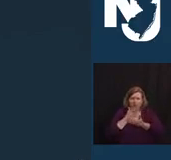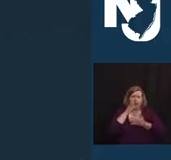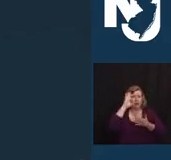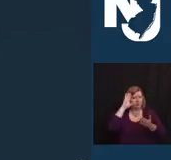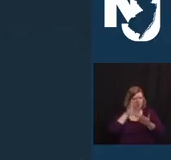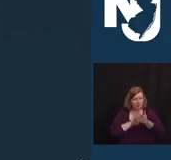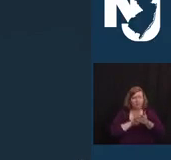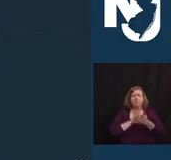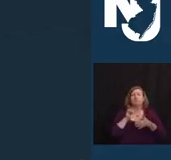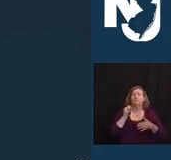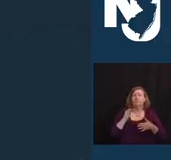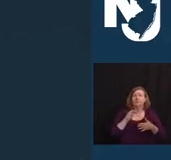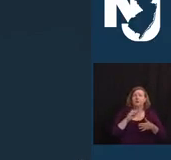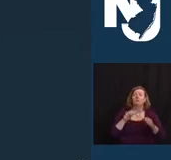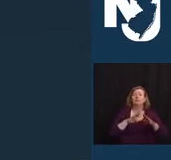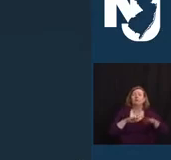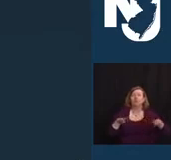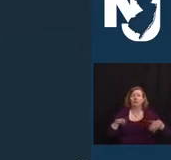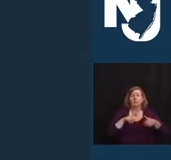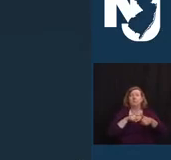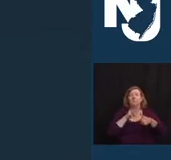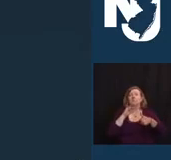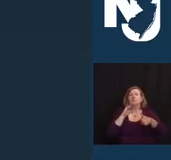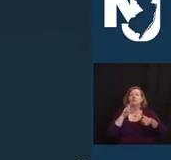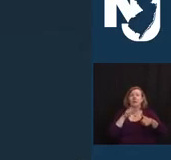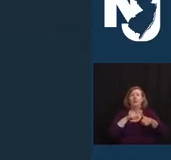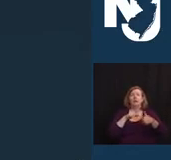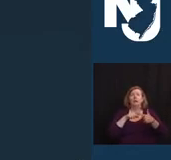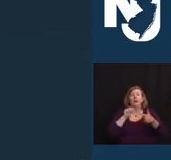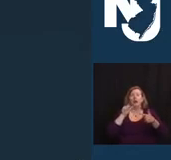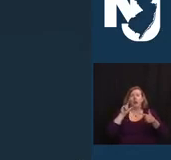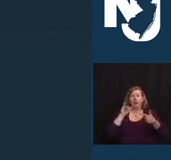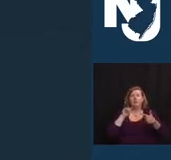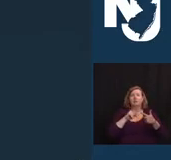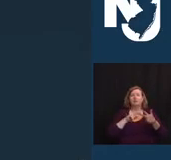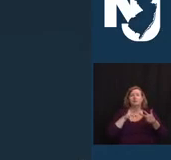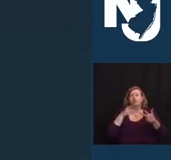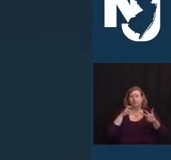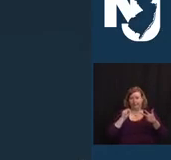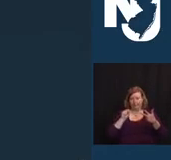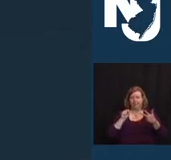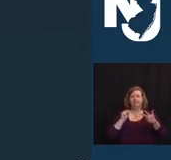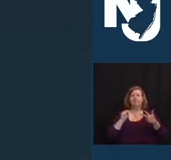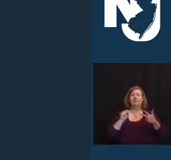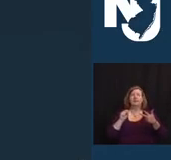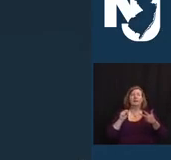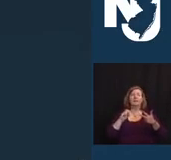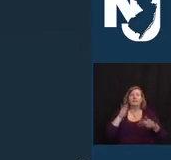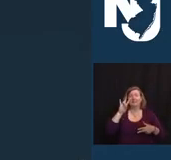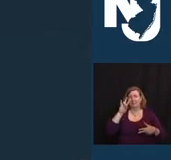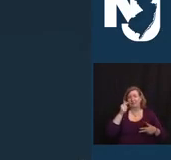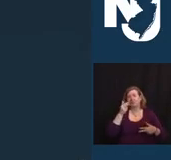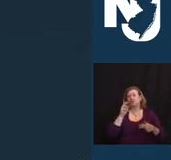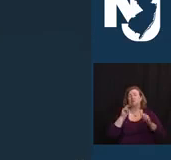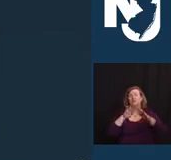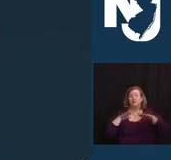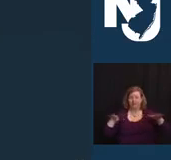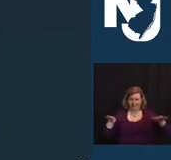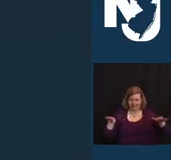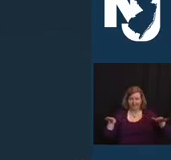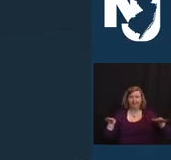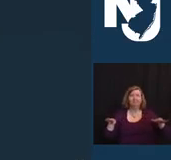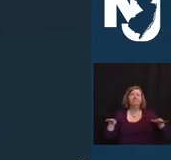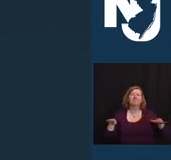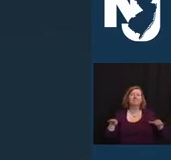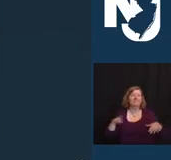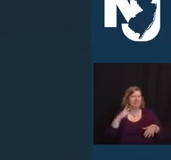children, Michelle, Allie, and Christopher, and their families, including her 7 grandchildren. And I think we got a lot of them right